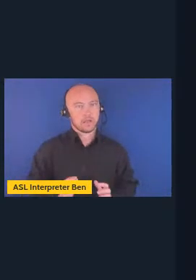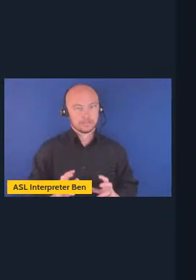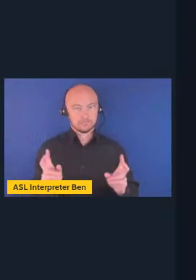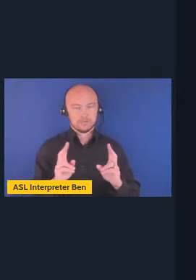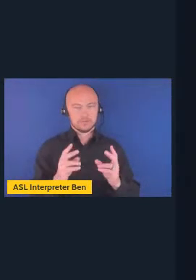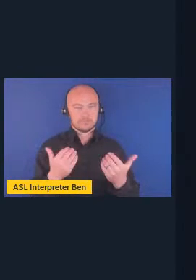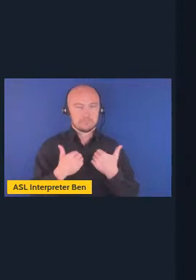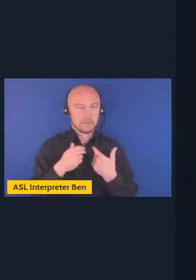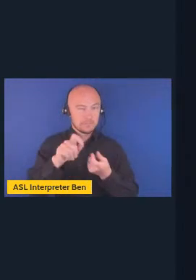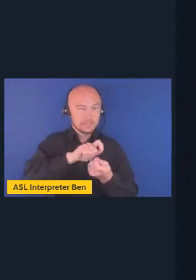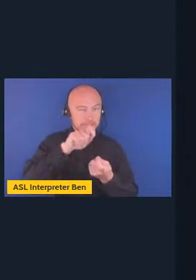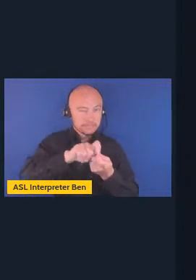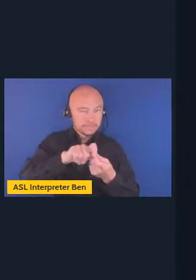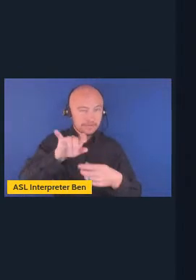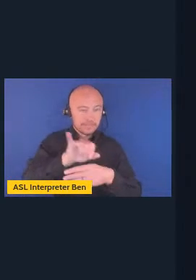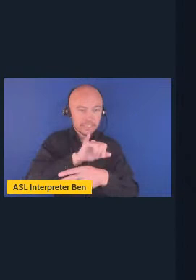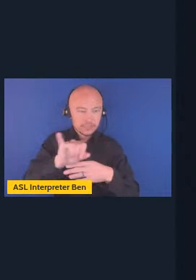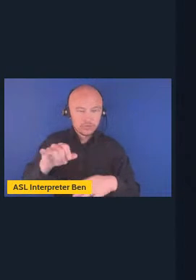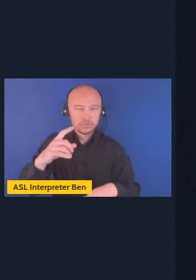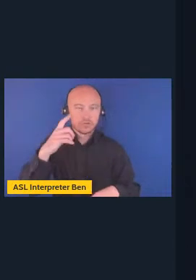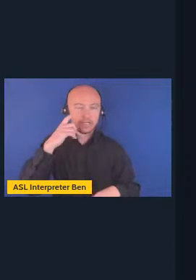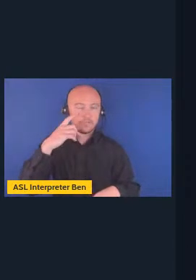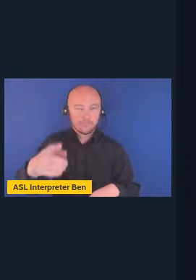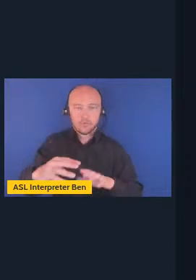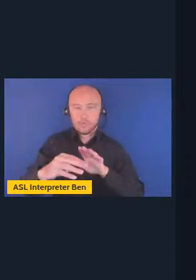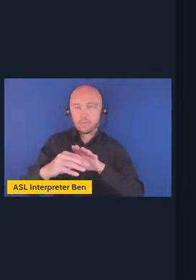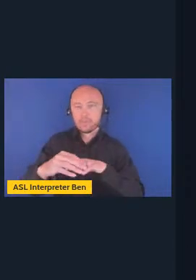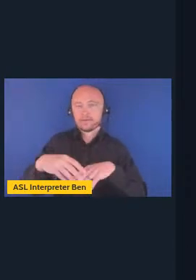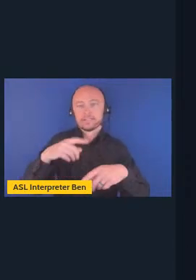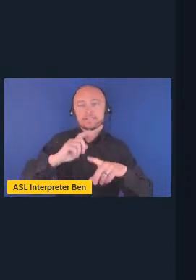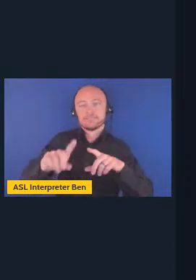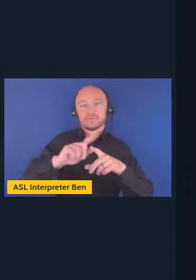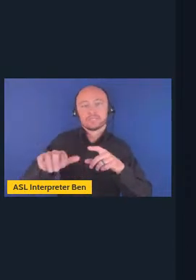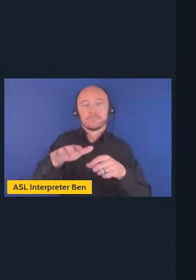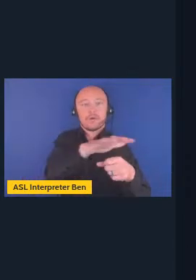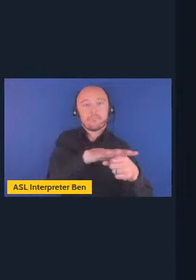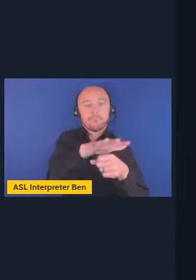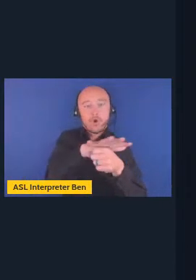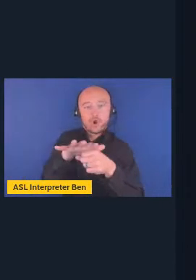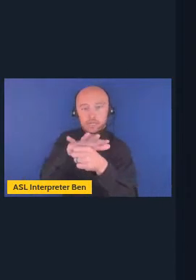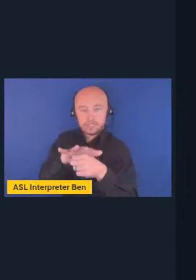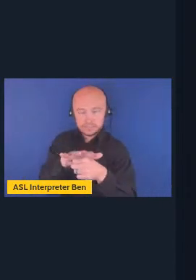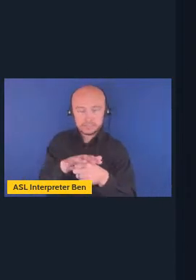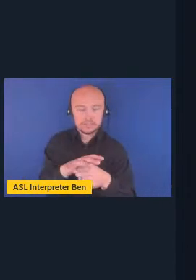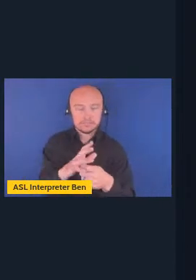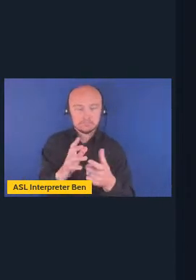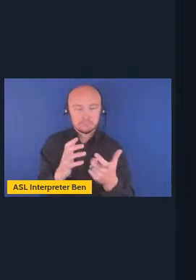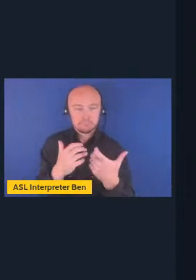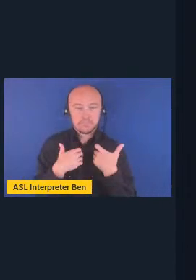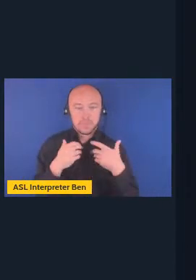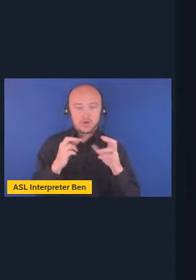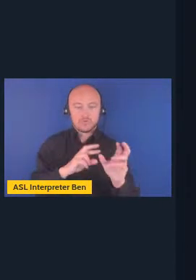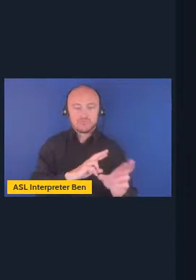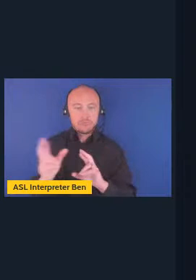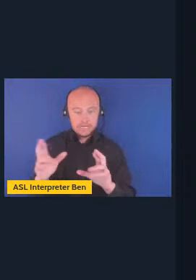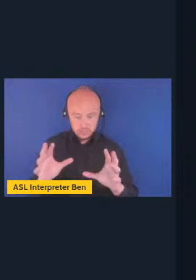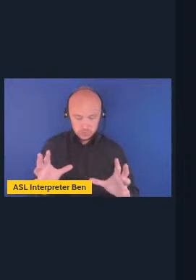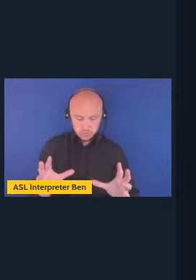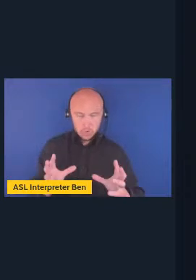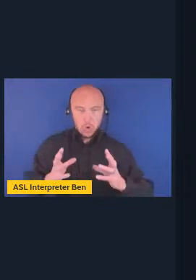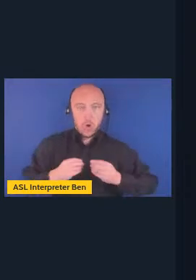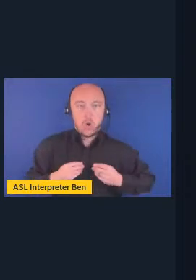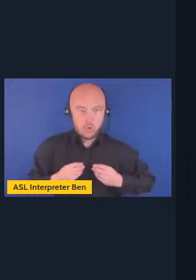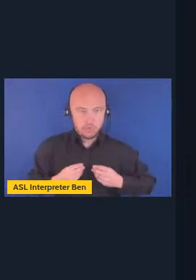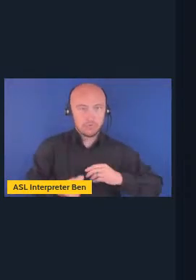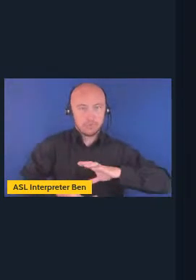specific industry or regulated markets where they are forced to own the infra